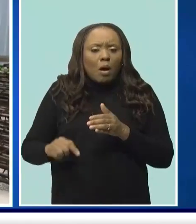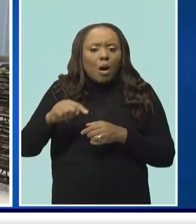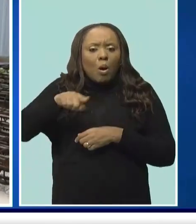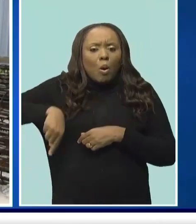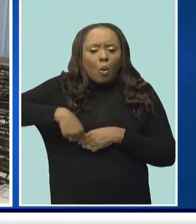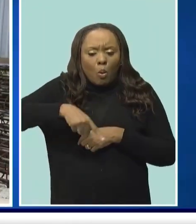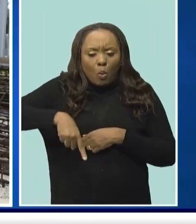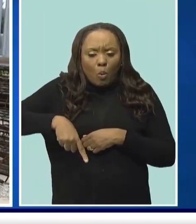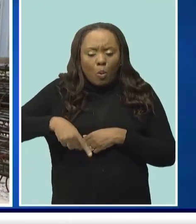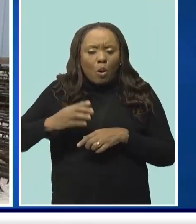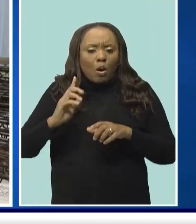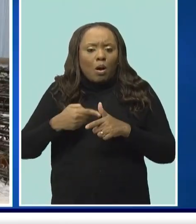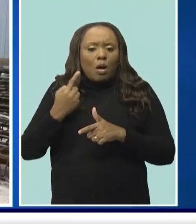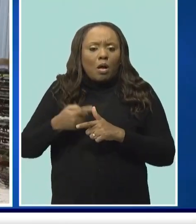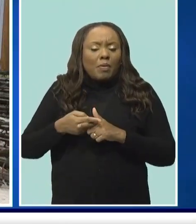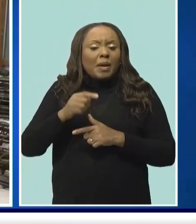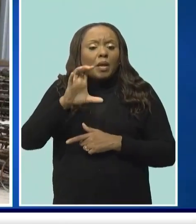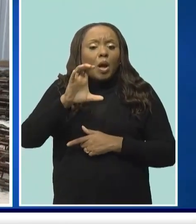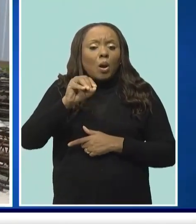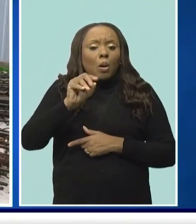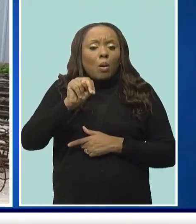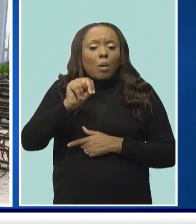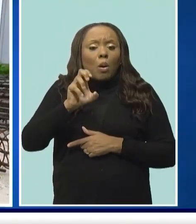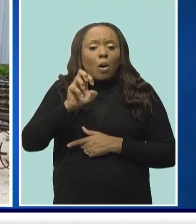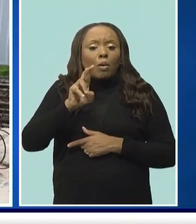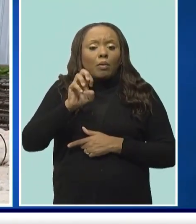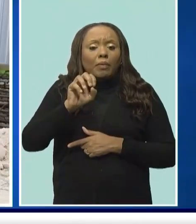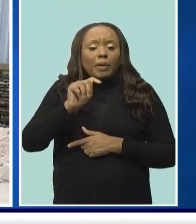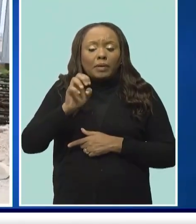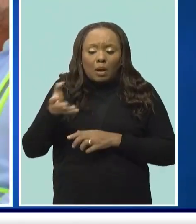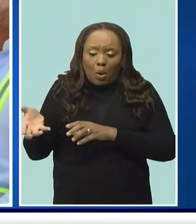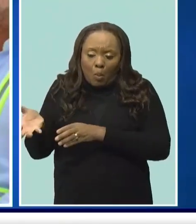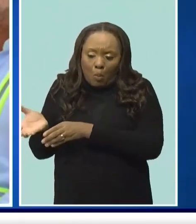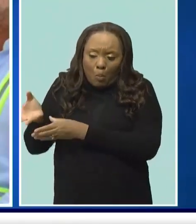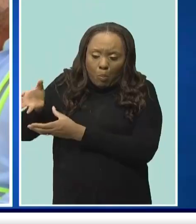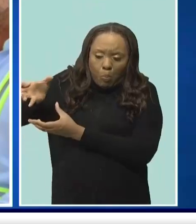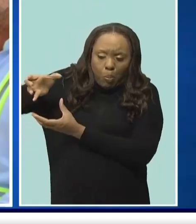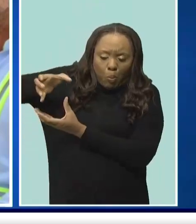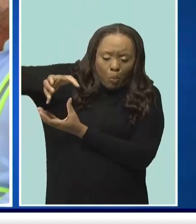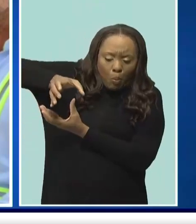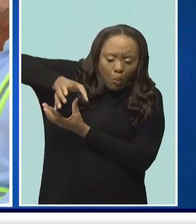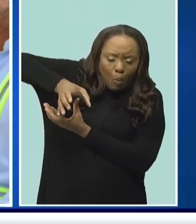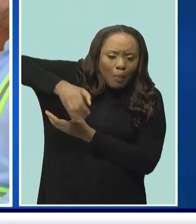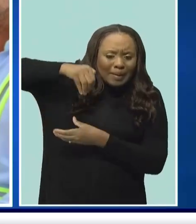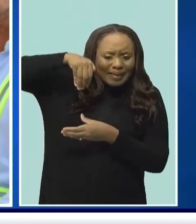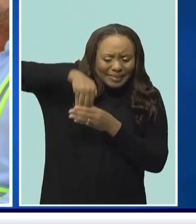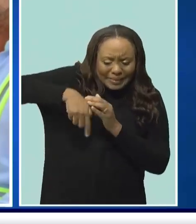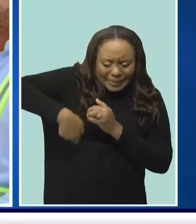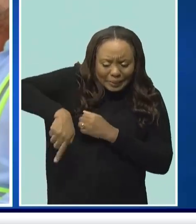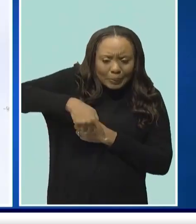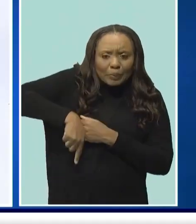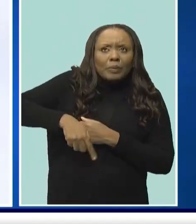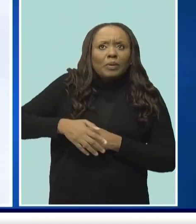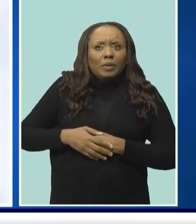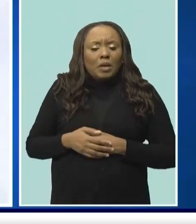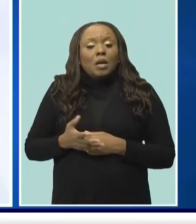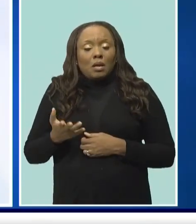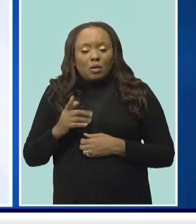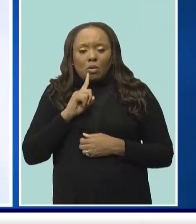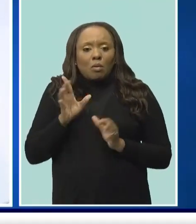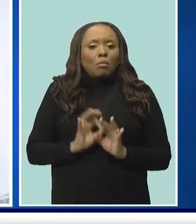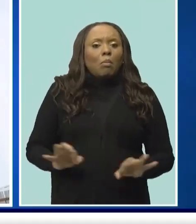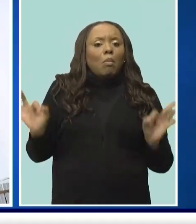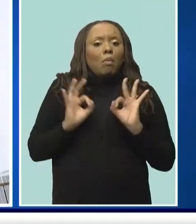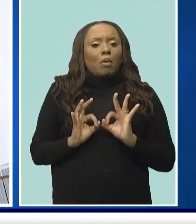cage and then pour concrete into that, and they use that for piling. I understand they're doing about 120 odd here. So it'll take about 6 weeks, but it is very